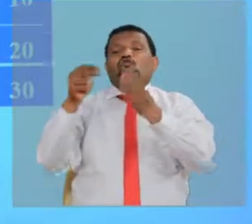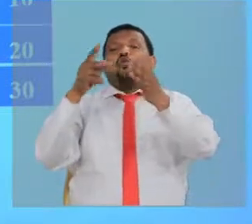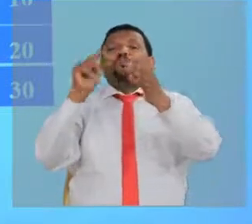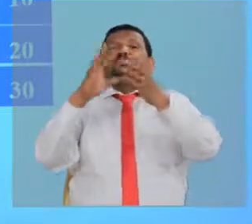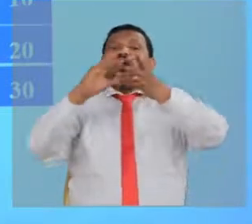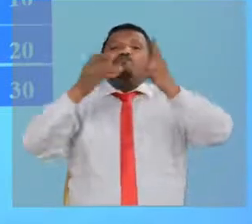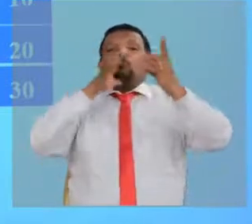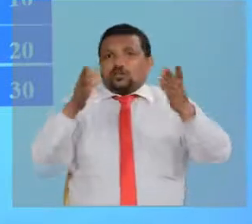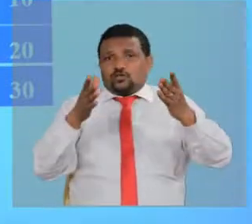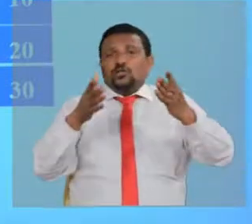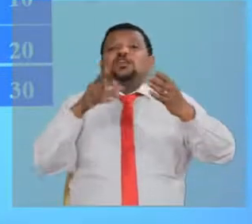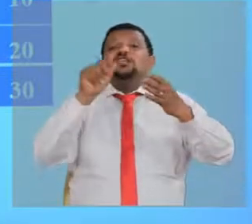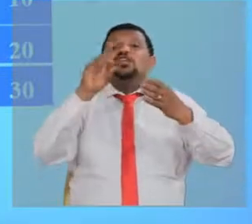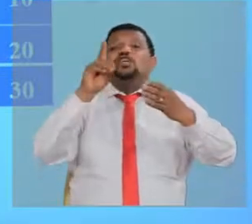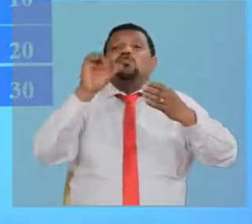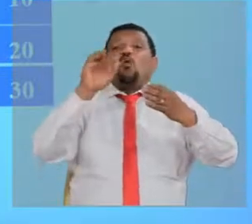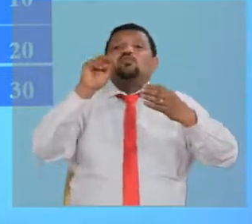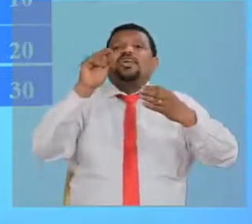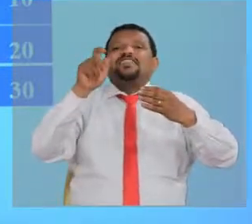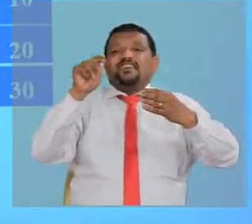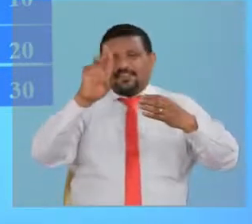the denominator is 0.